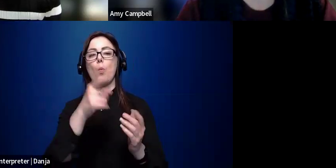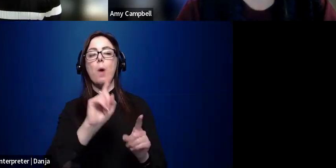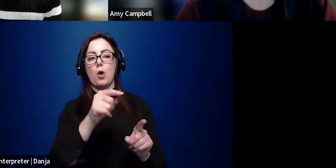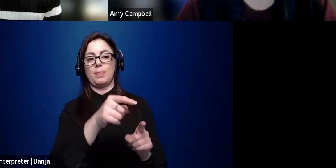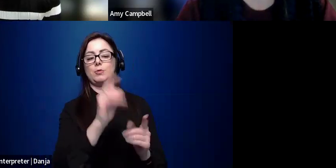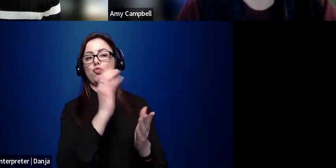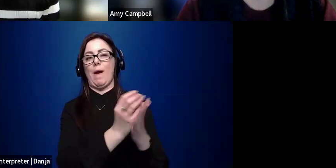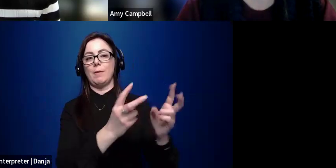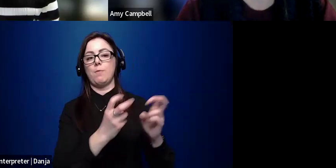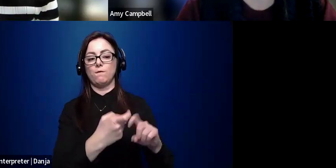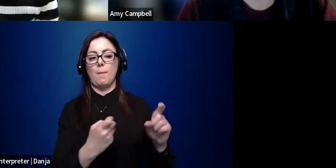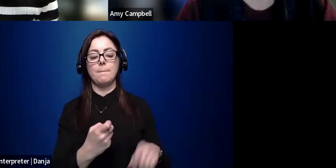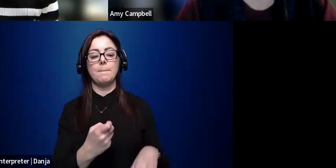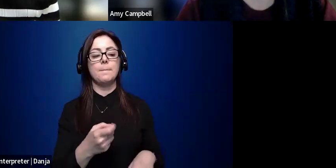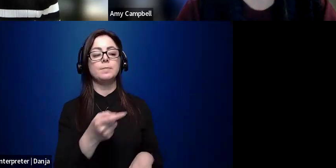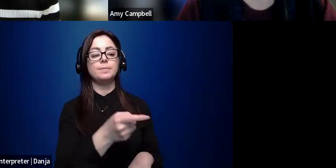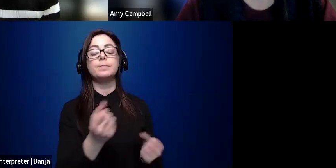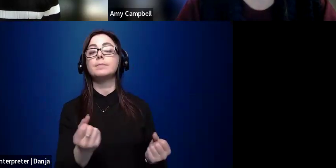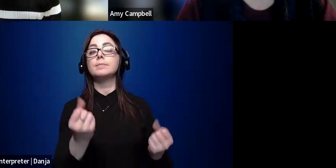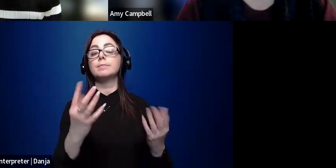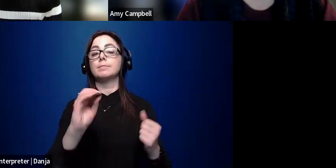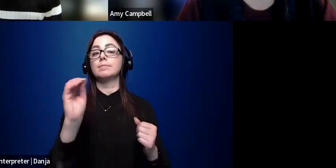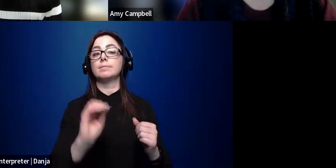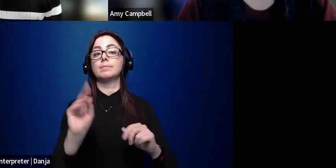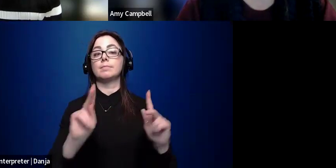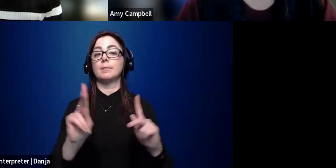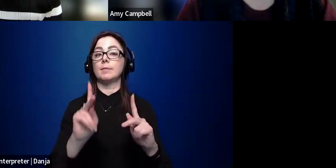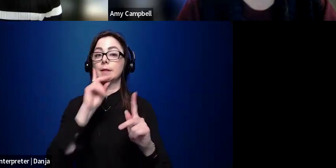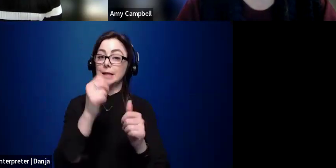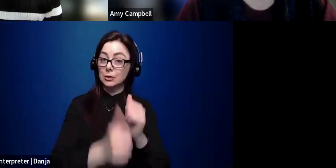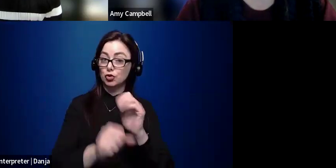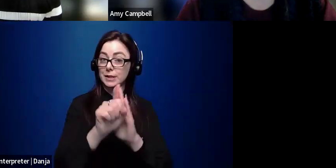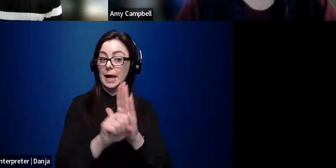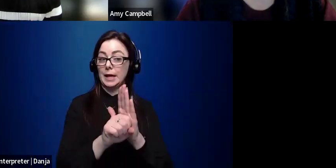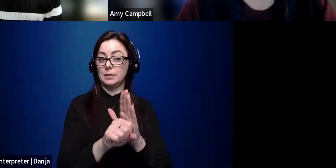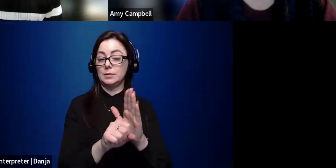from. But this is the percentage of people in each state who are